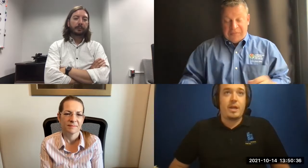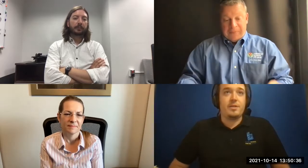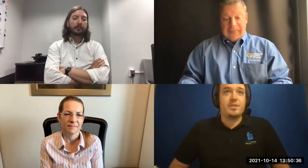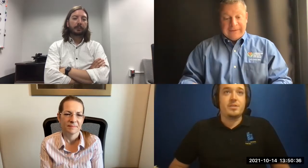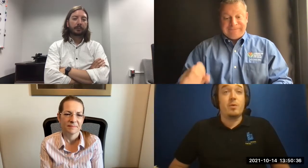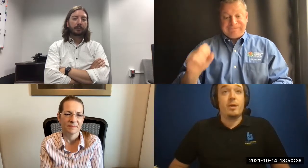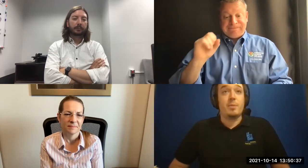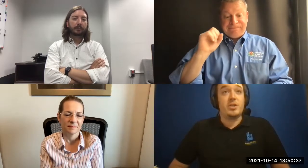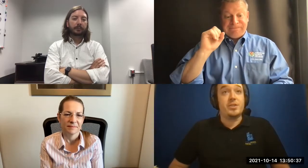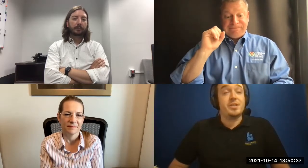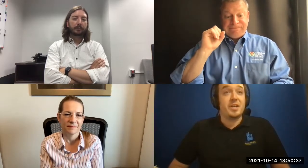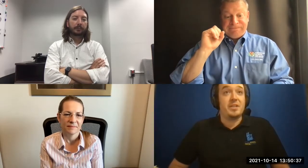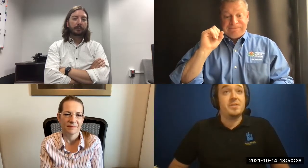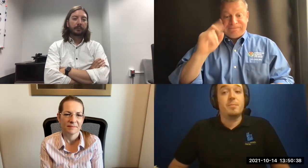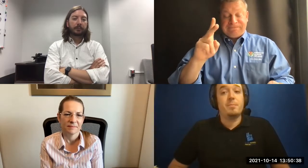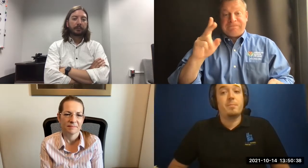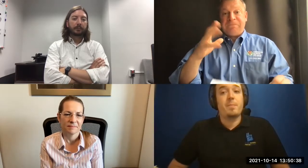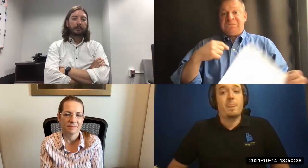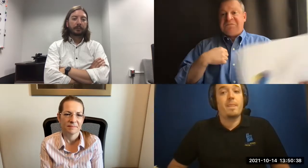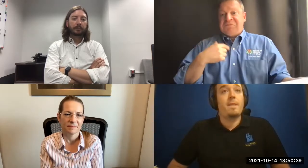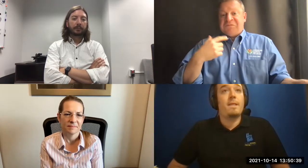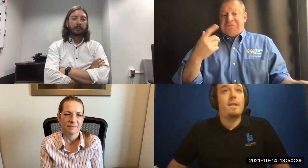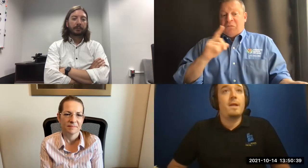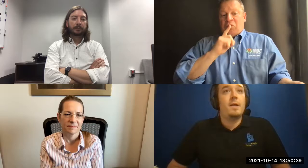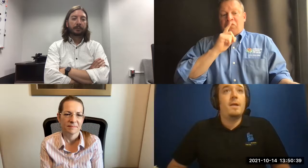together and discuss how we can make changes to tidy this up.